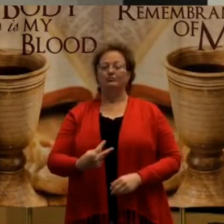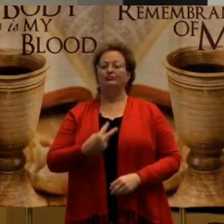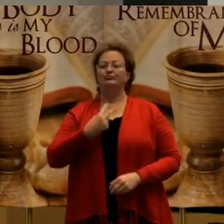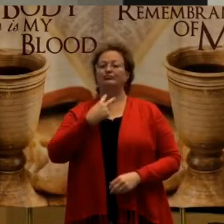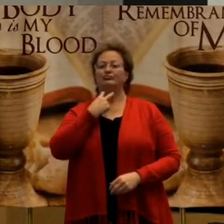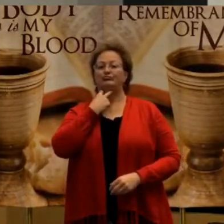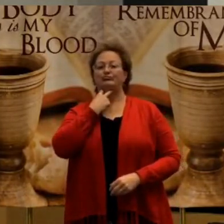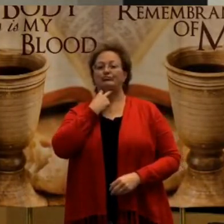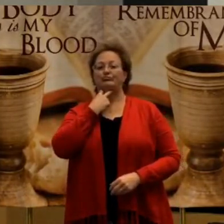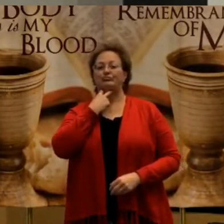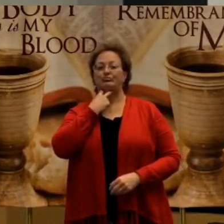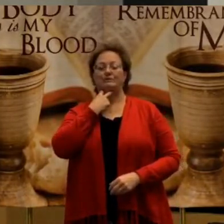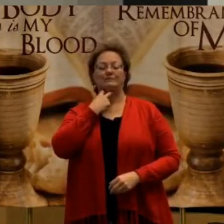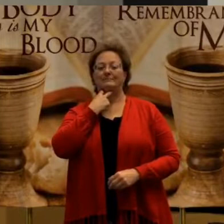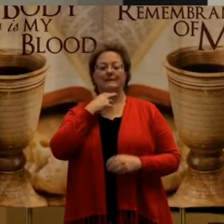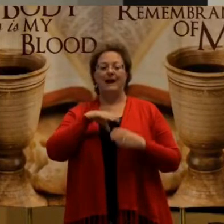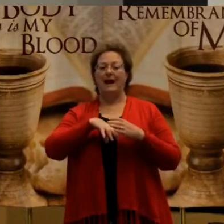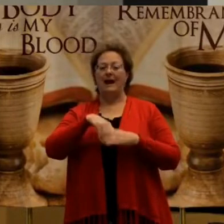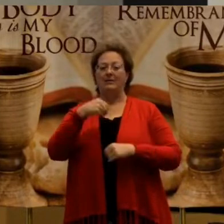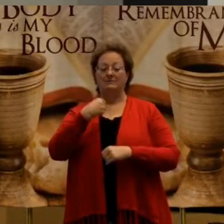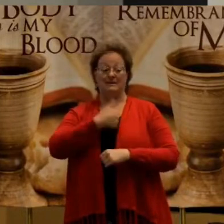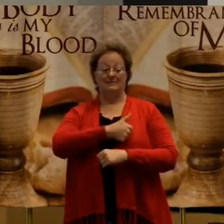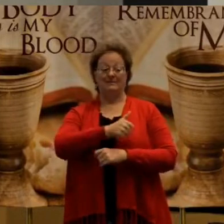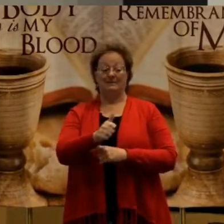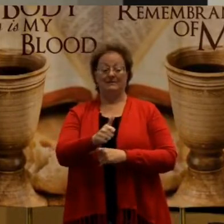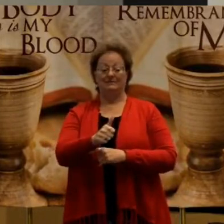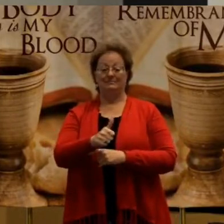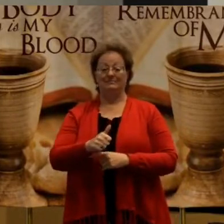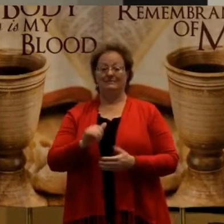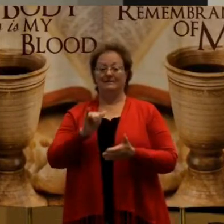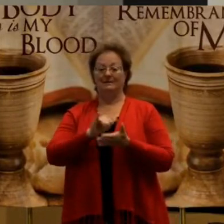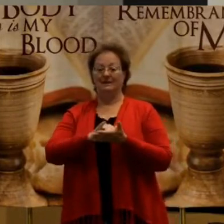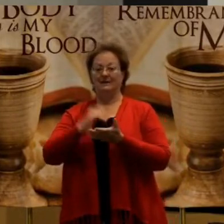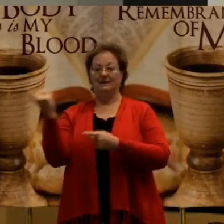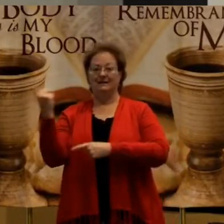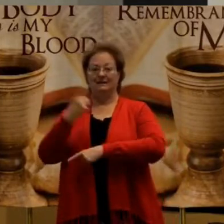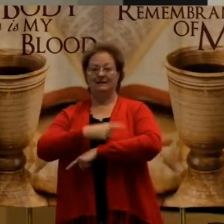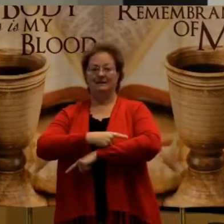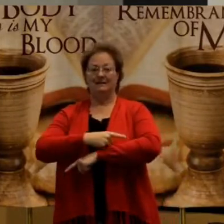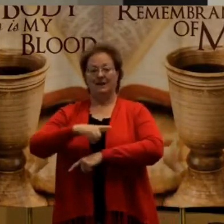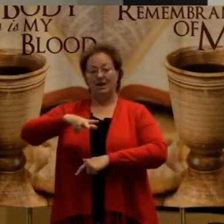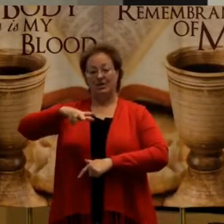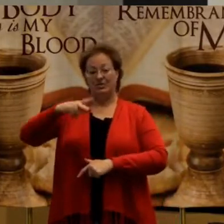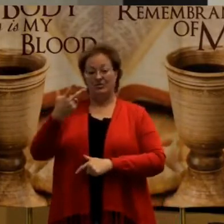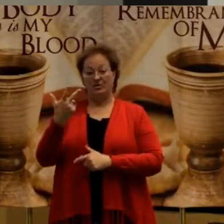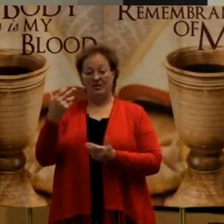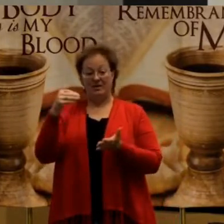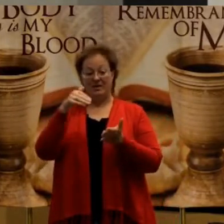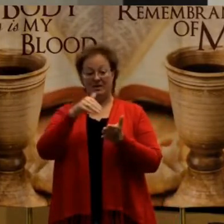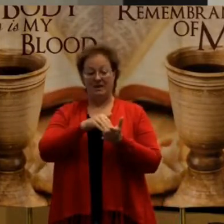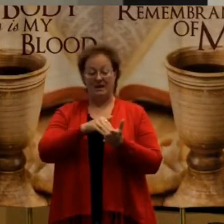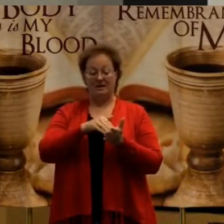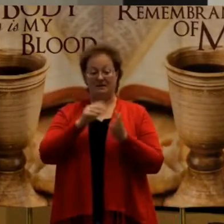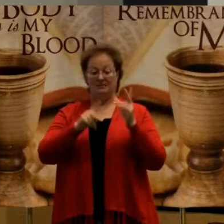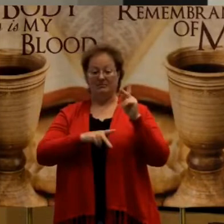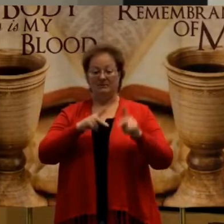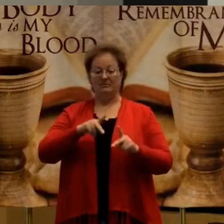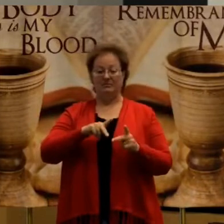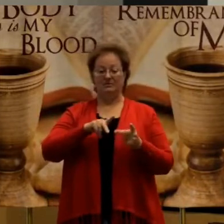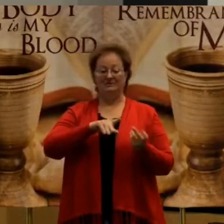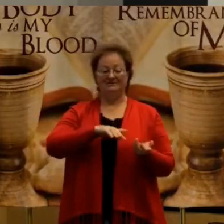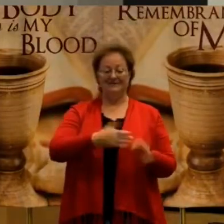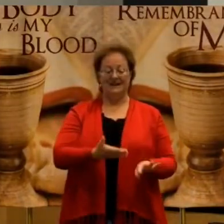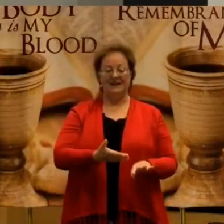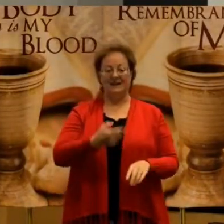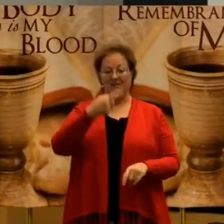way they're going to get out of it. And that day, about 3,000 Israelites were struck down and died because